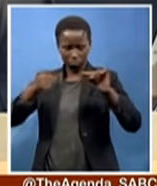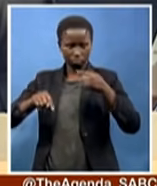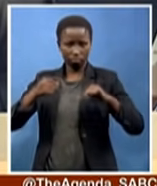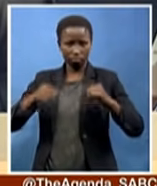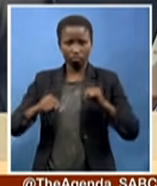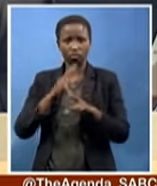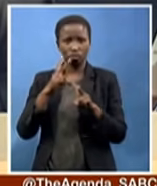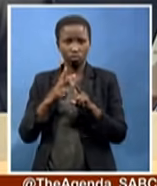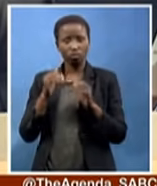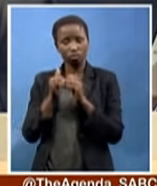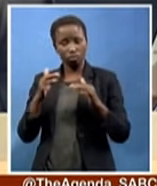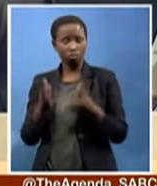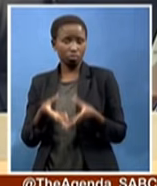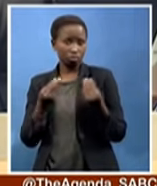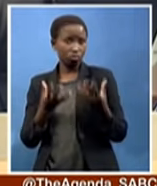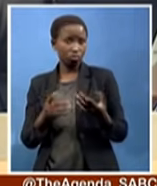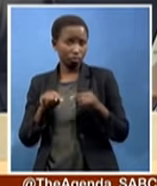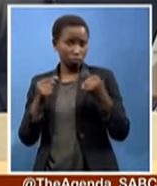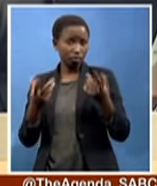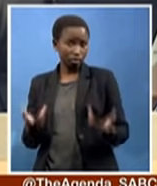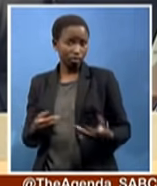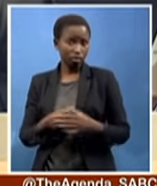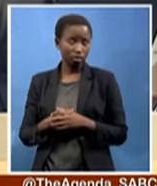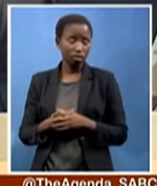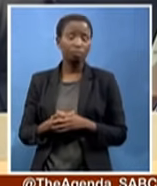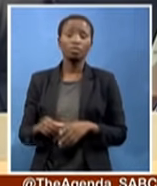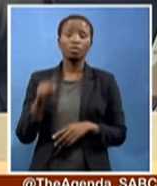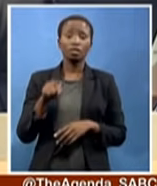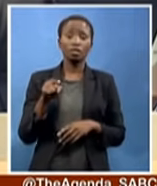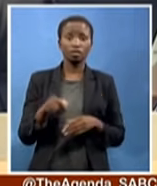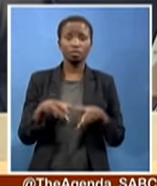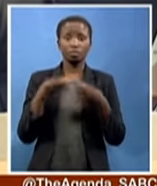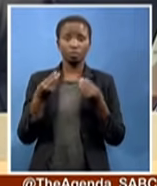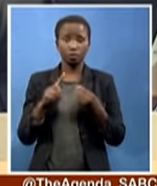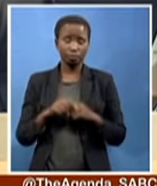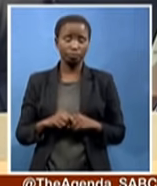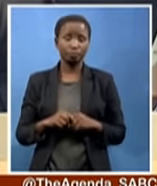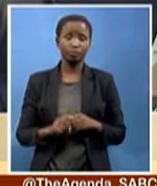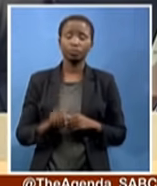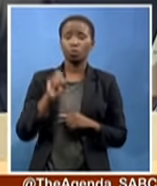This provided fertile ground for state capture and corruption.